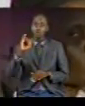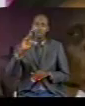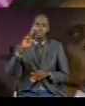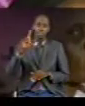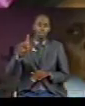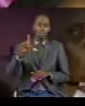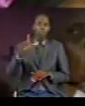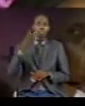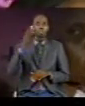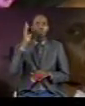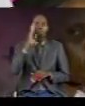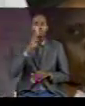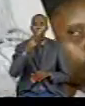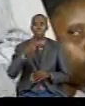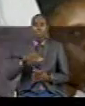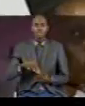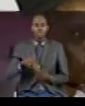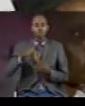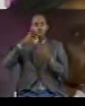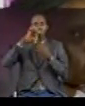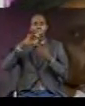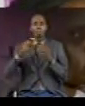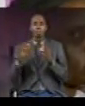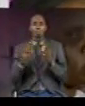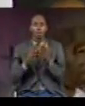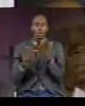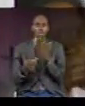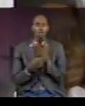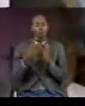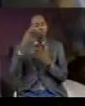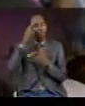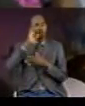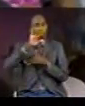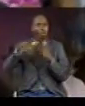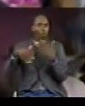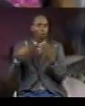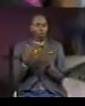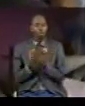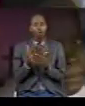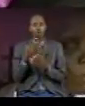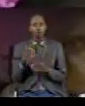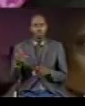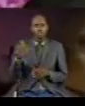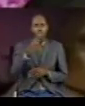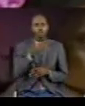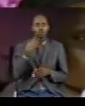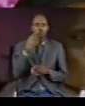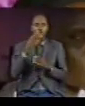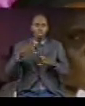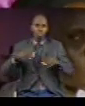for those who gave their lives online. More details about this will be